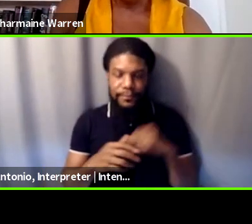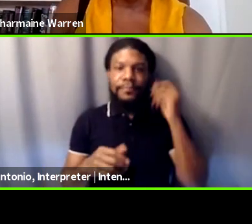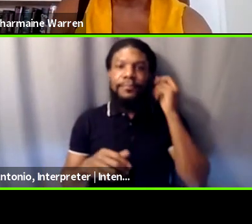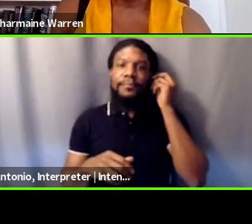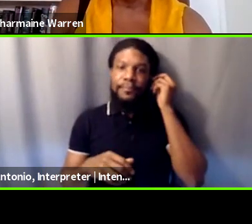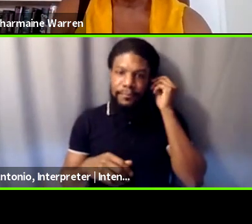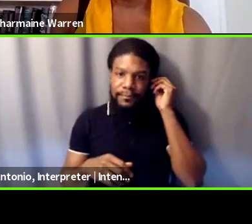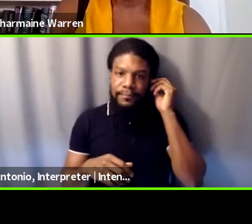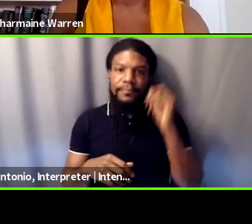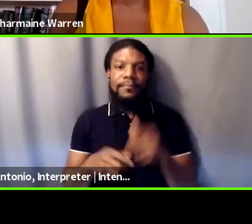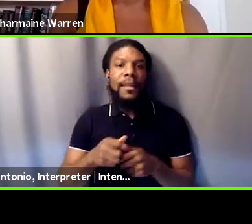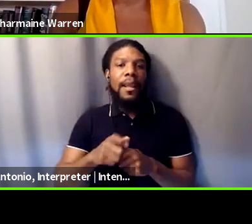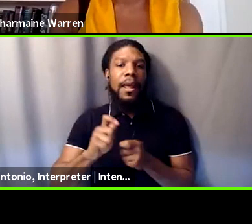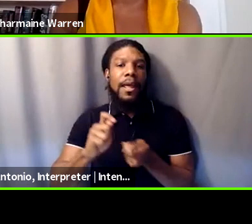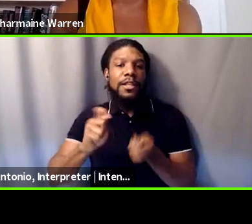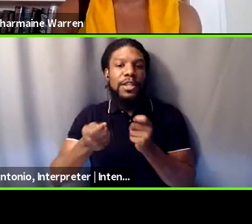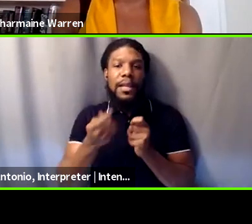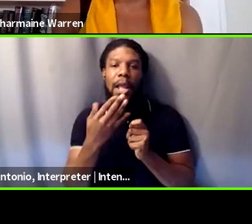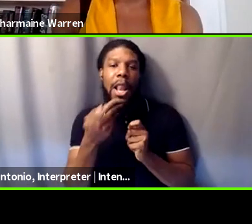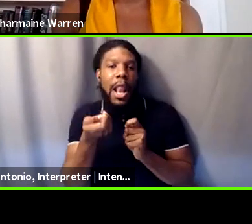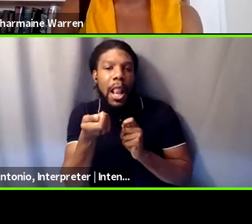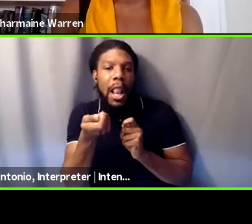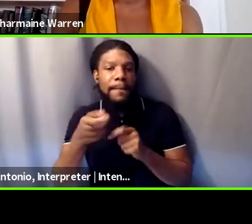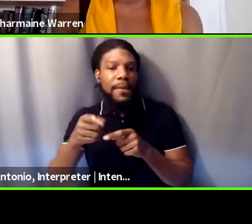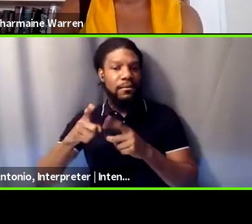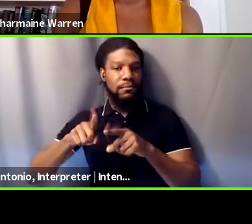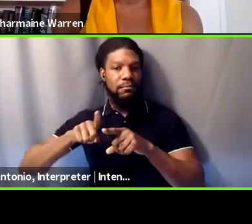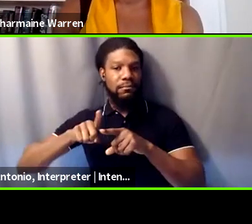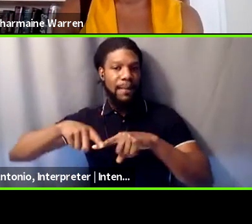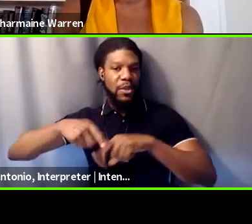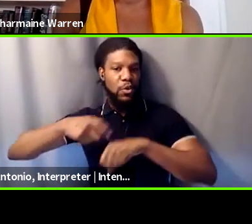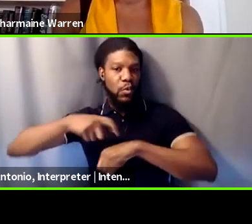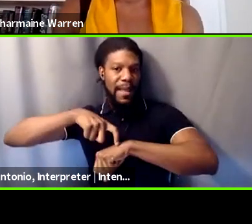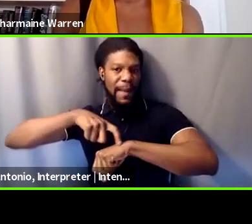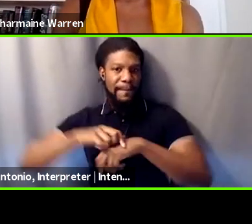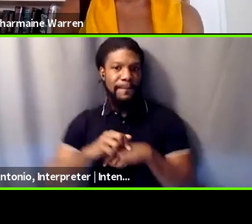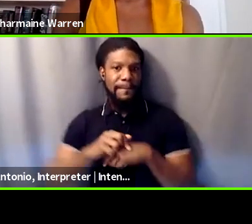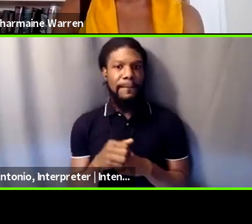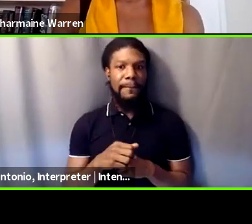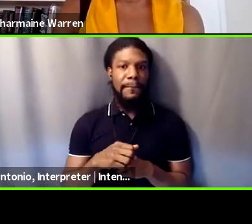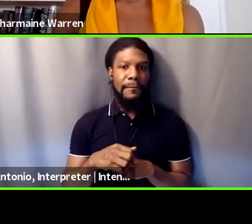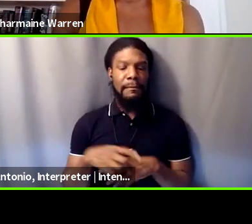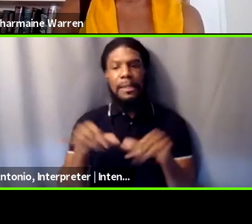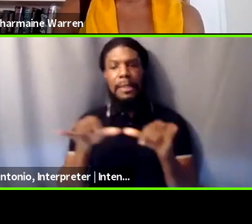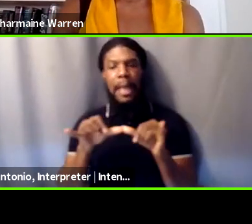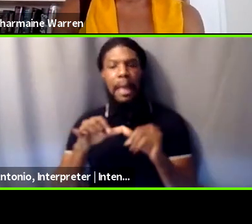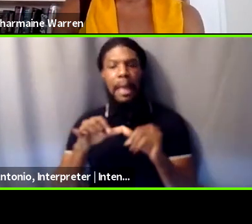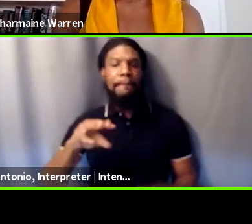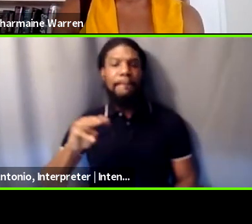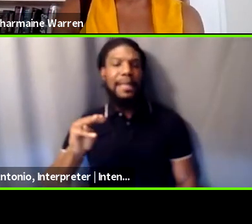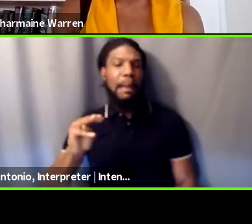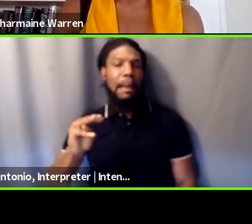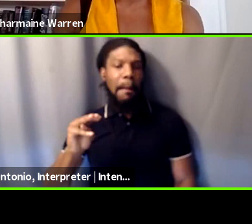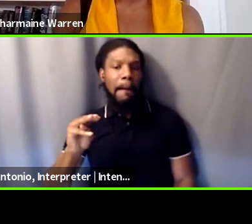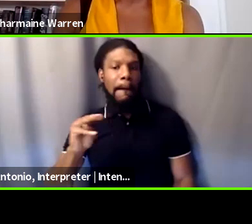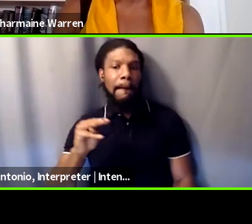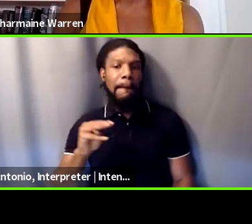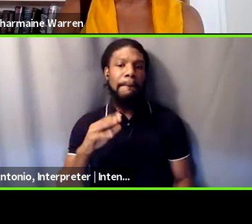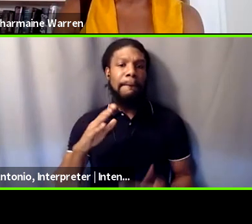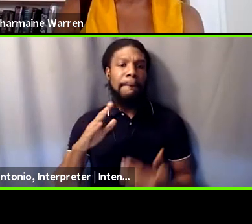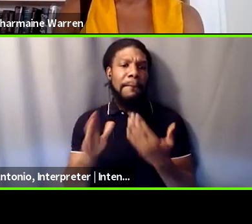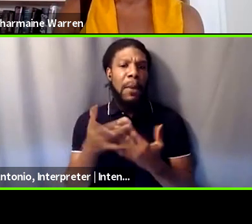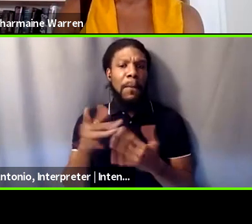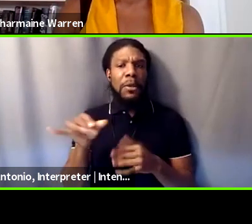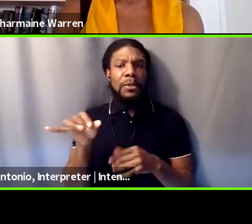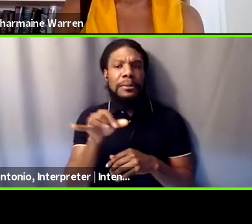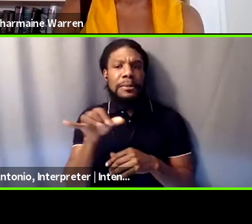I have a kind of slightly picked out fro of medium size, almost proportional to my head, I'd say, almost a